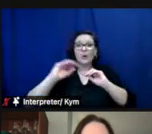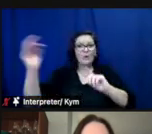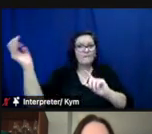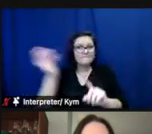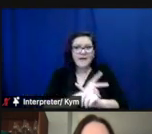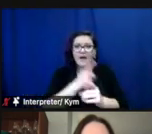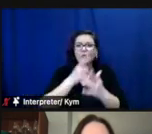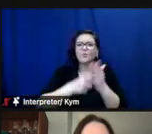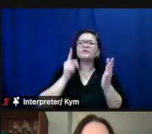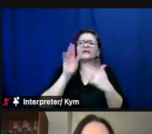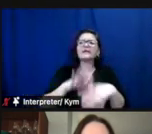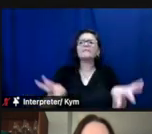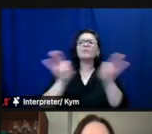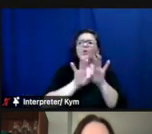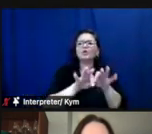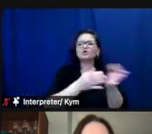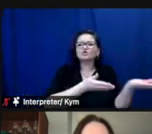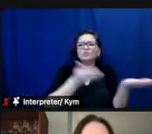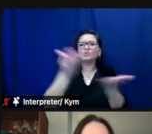What would you take?